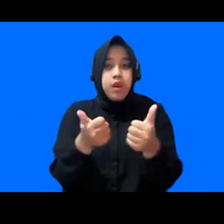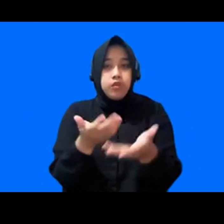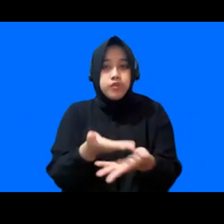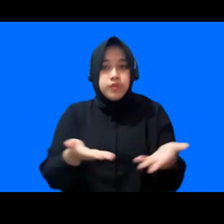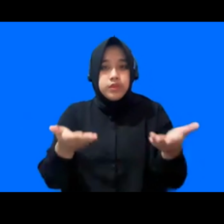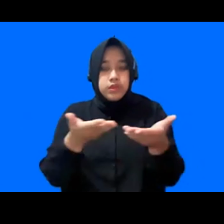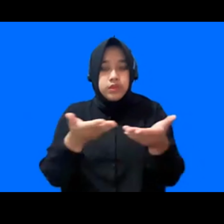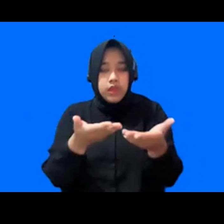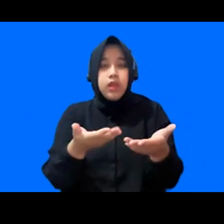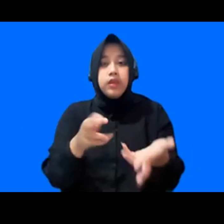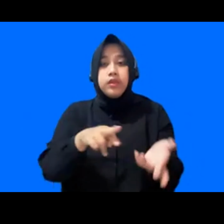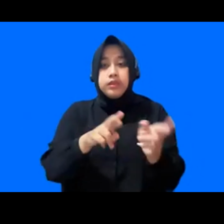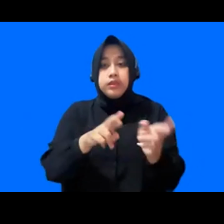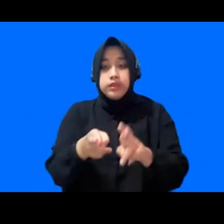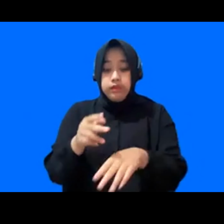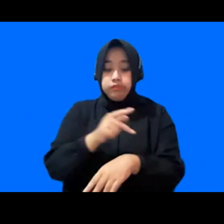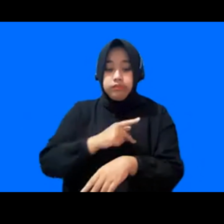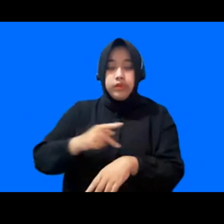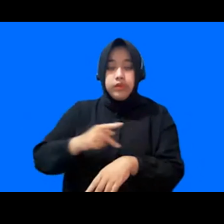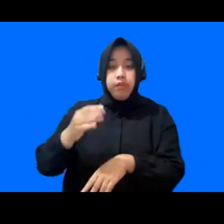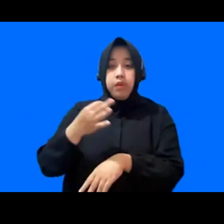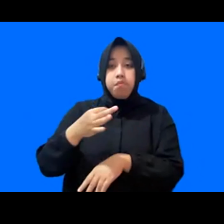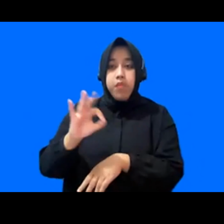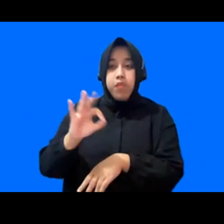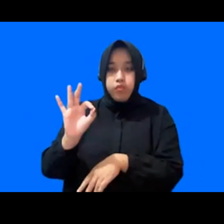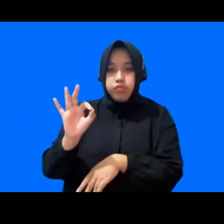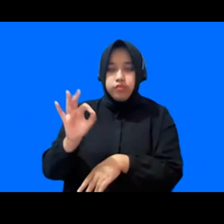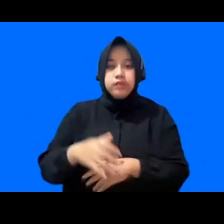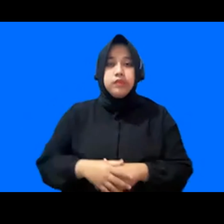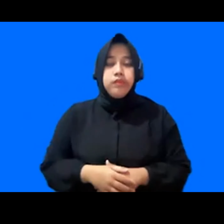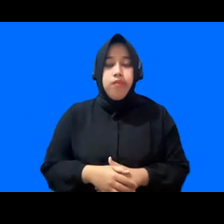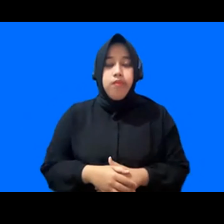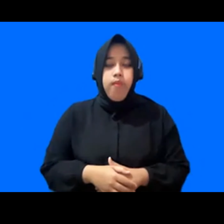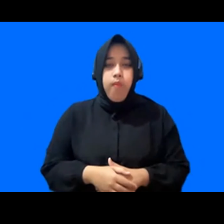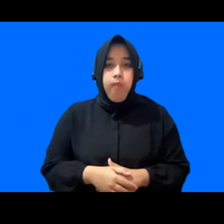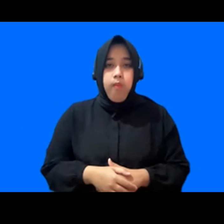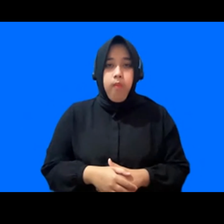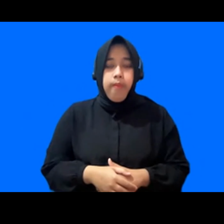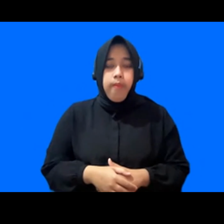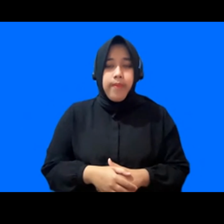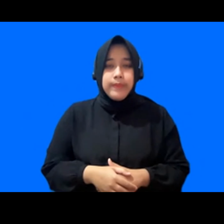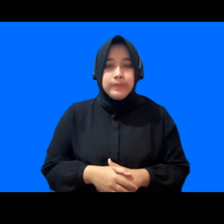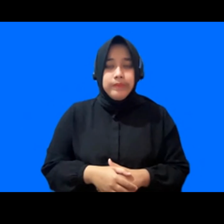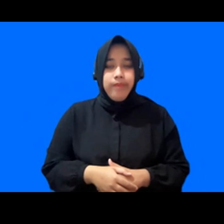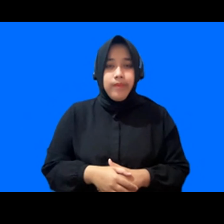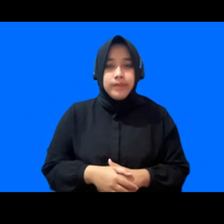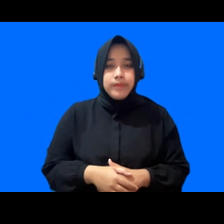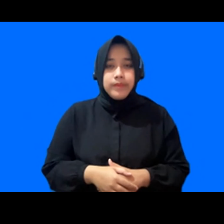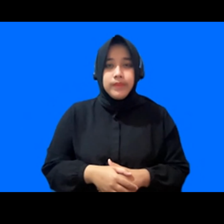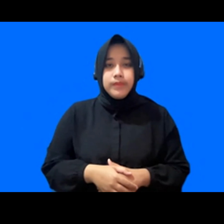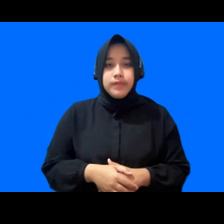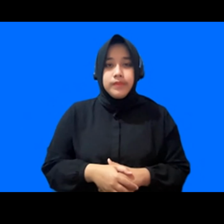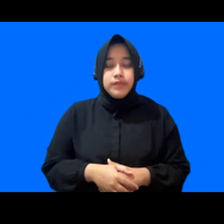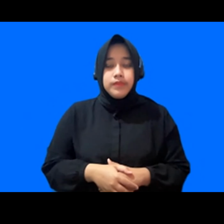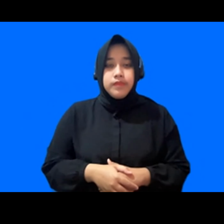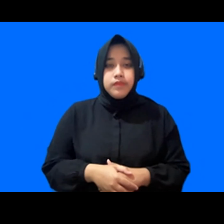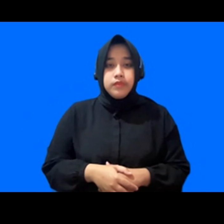have embarked with the urban sector on a concerted effort to build capacity, demonstrate, and increasingly